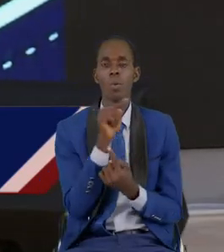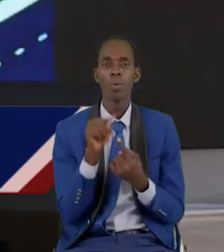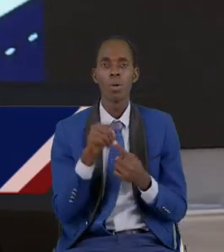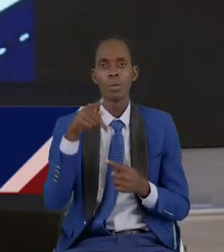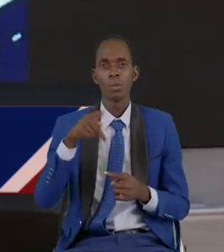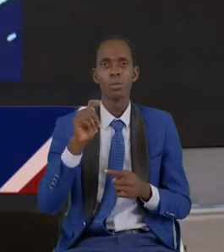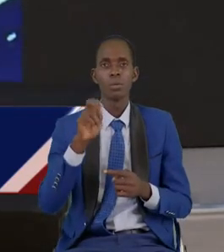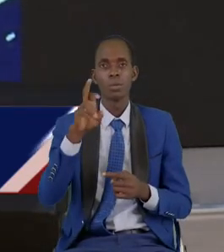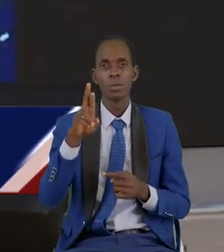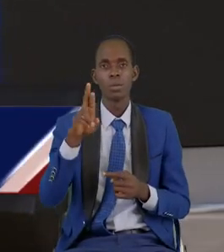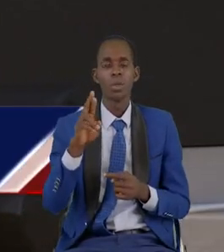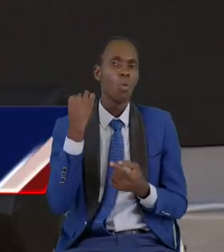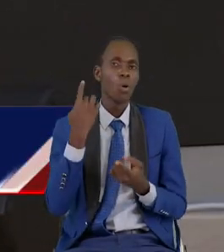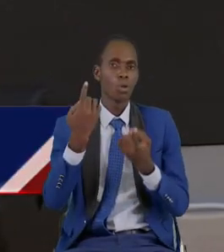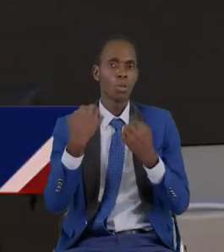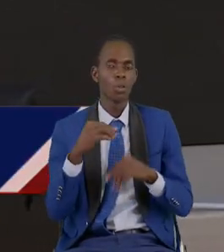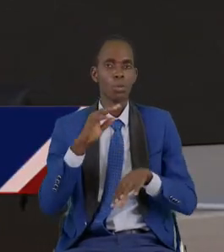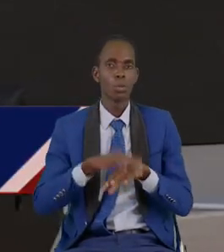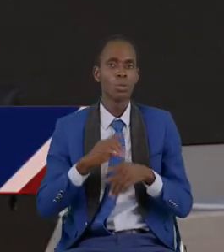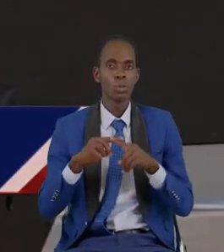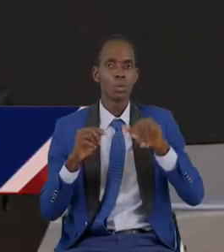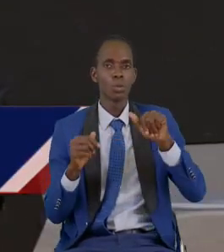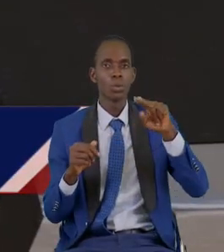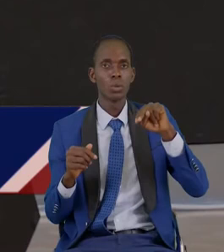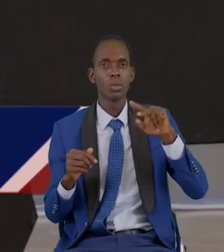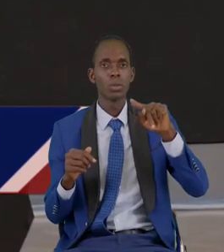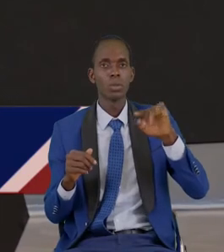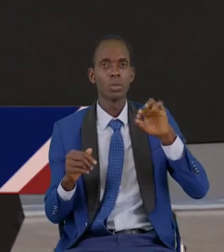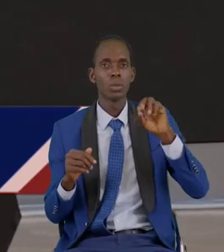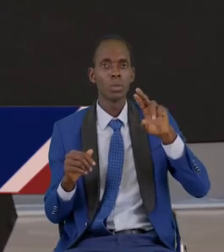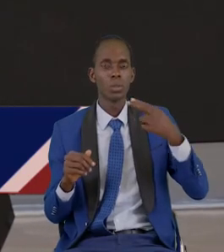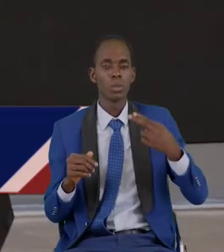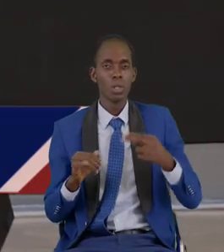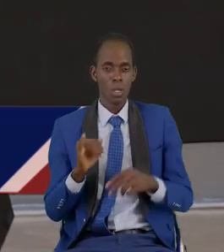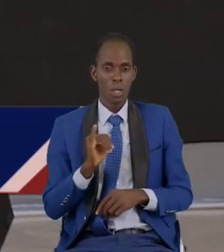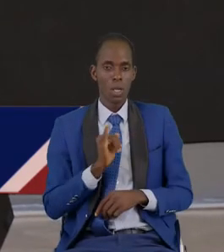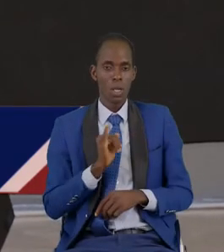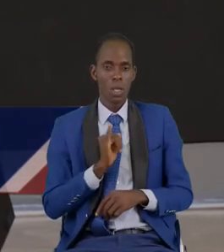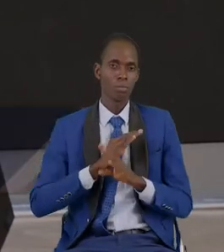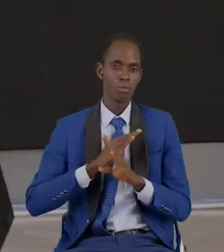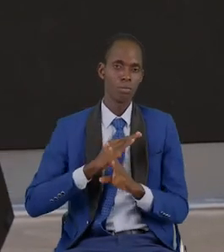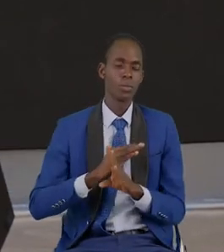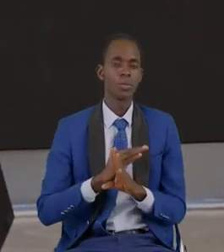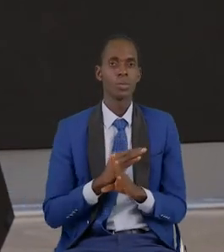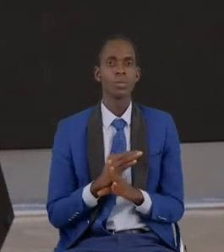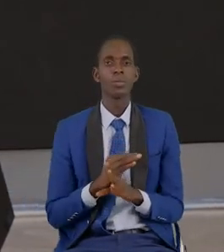was come to Antioch, I withstood him to the face. That's Paul the apostle.